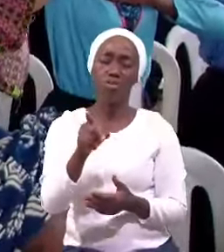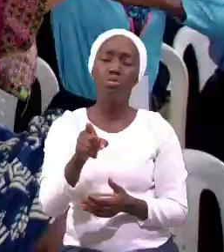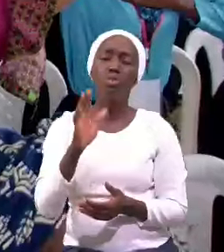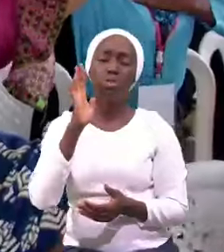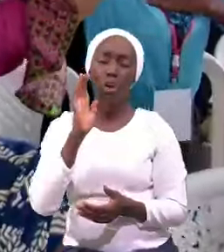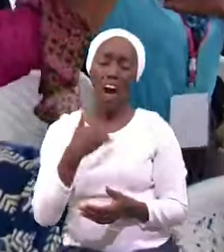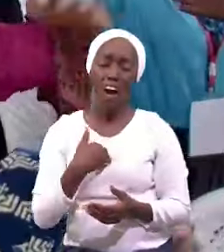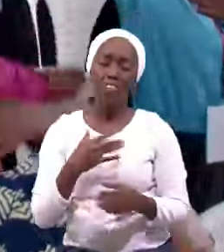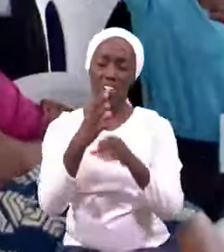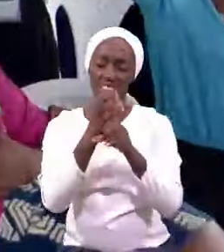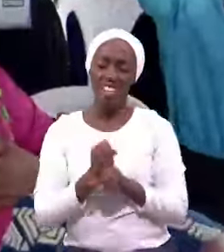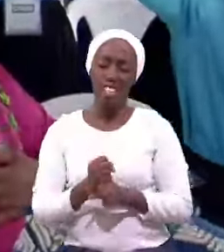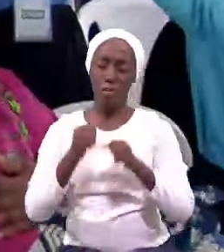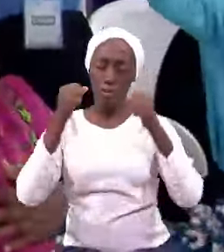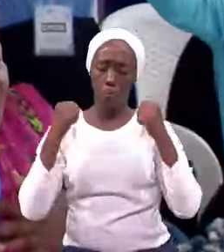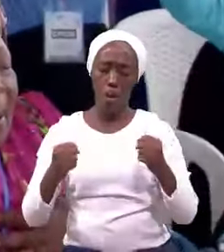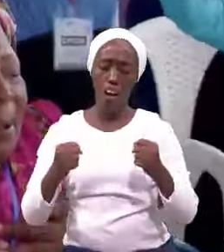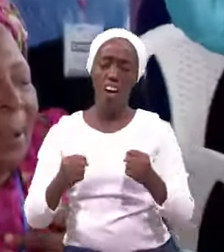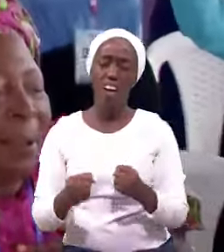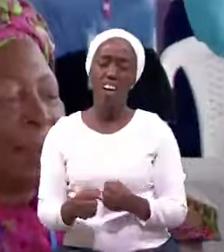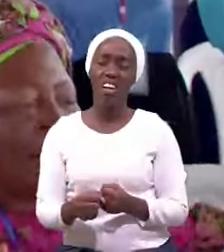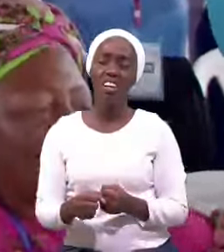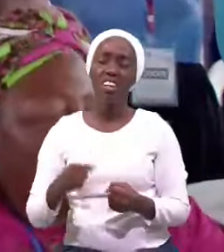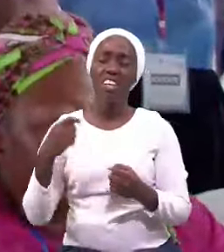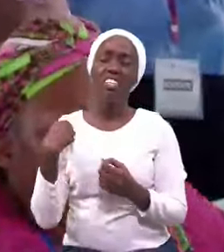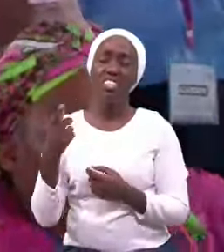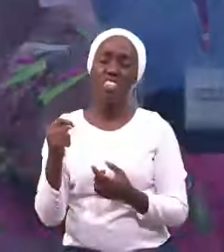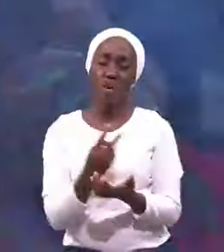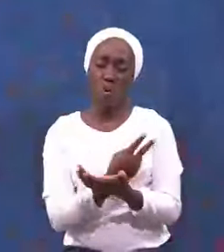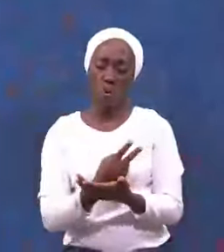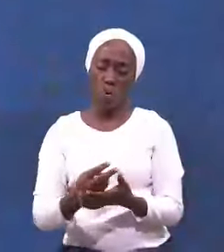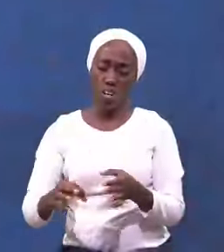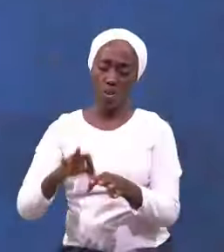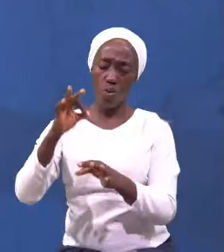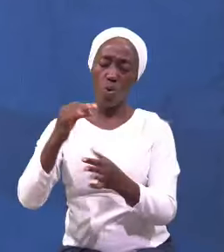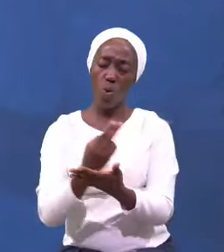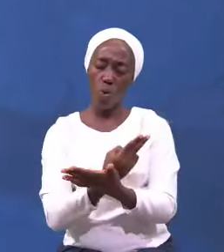received power. Since the Holy Ghost has come upon you,